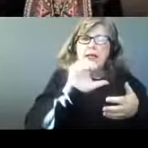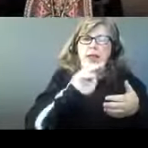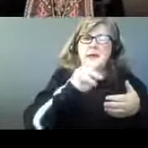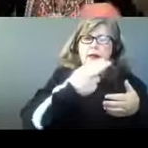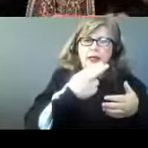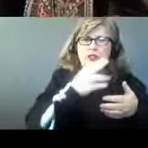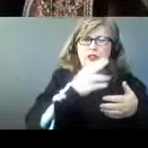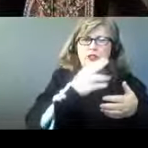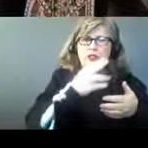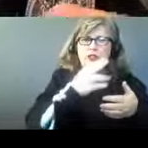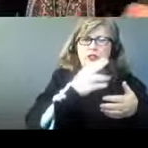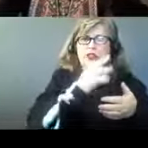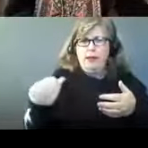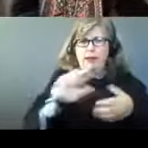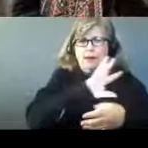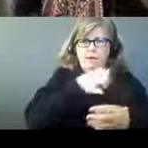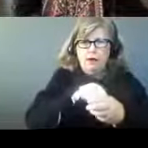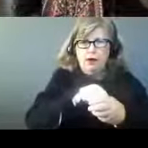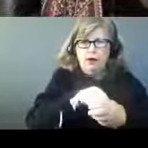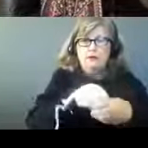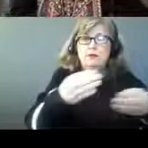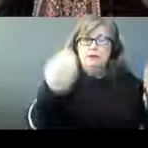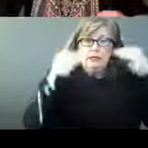IFA. Next slide, please.